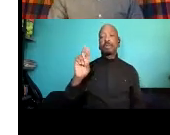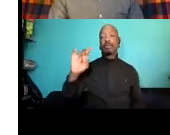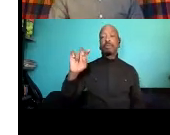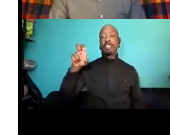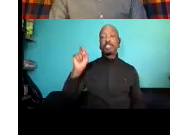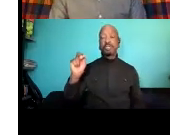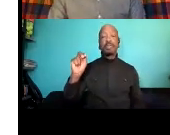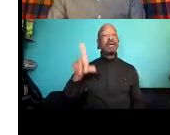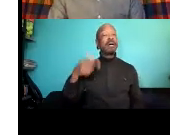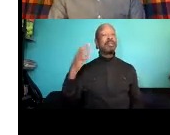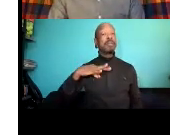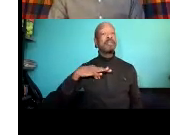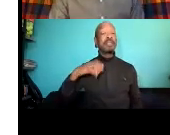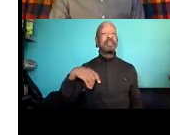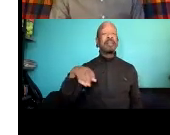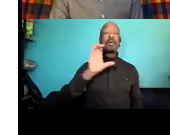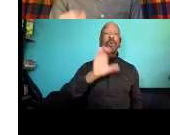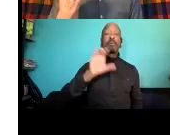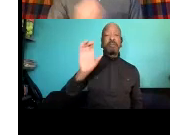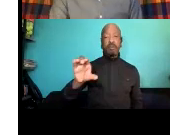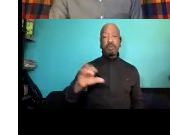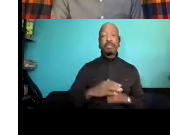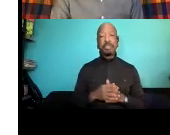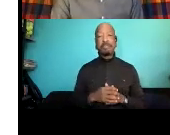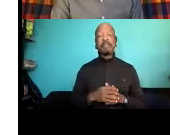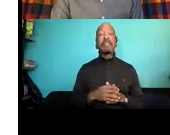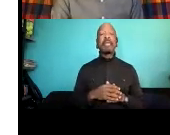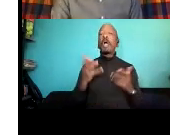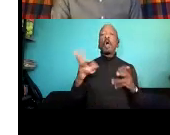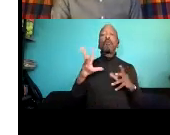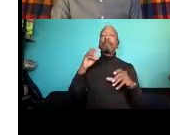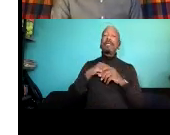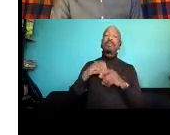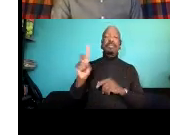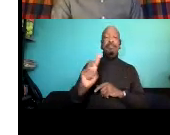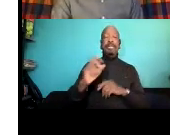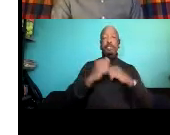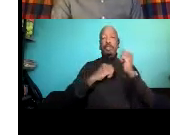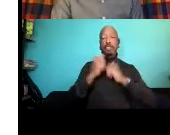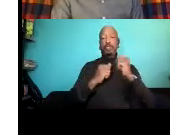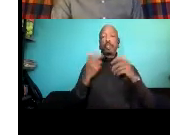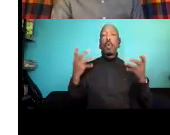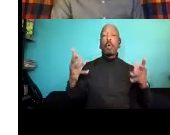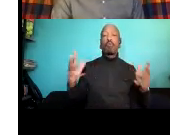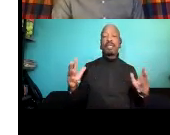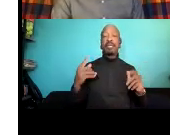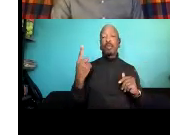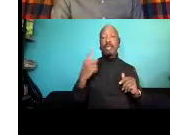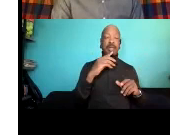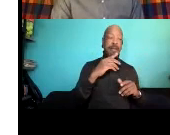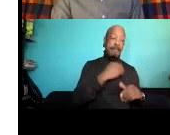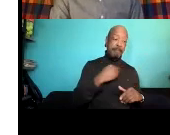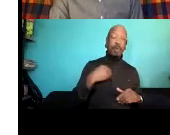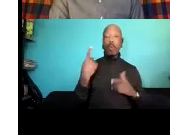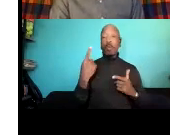Another benefit of a cooperative corporation is that it has built-in democratic structures. So there's already the one member, one vote principle